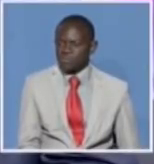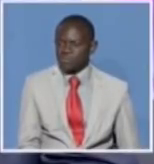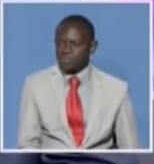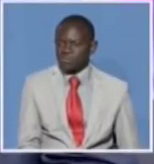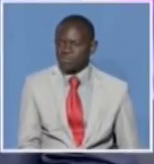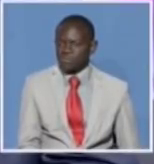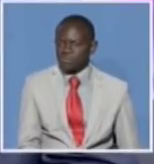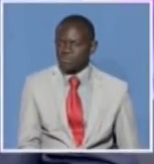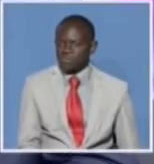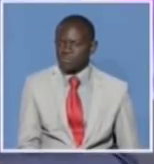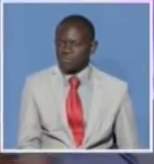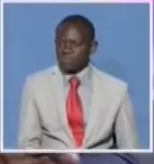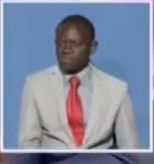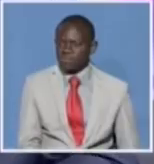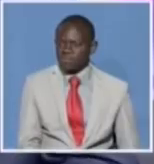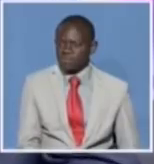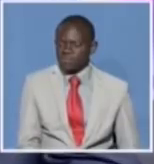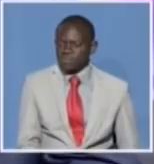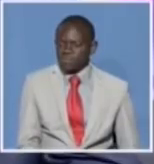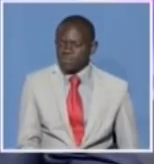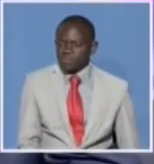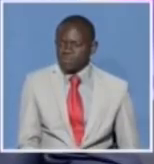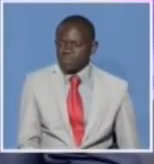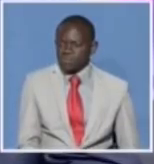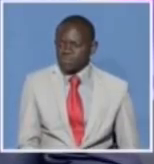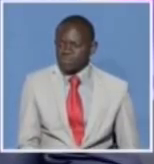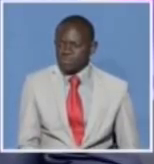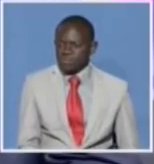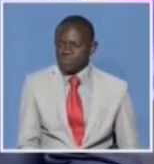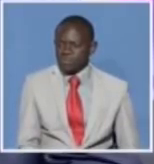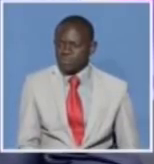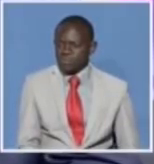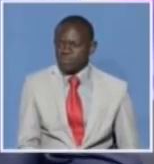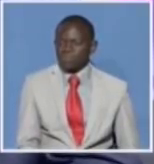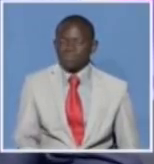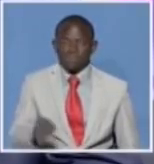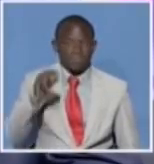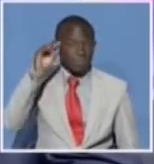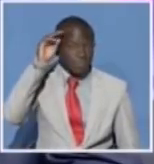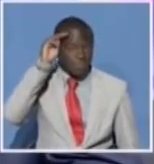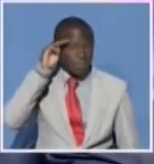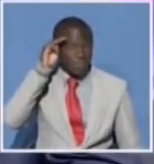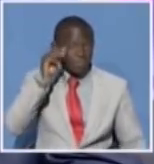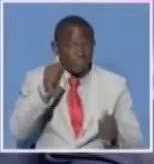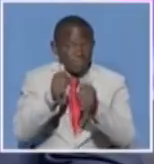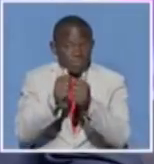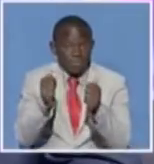system. But on the other side, we have the community. And